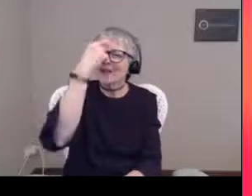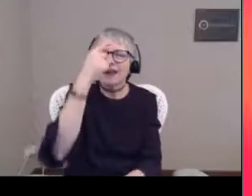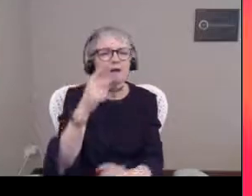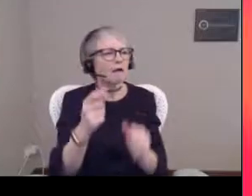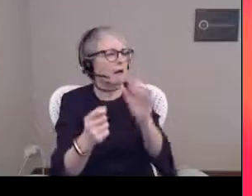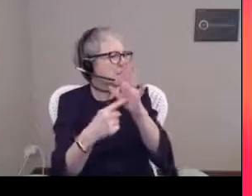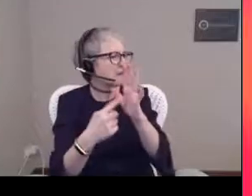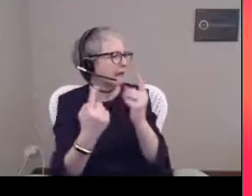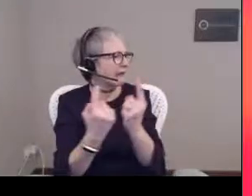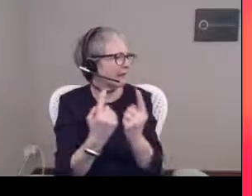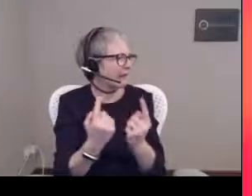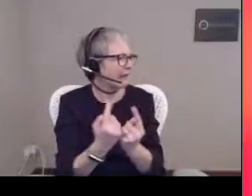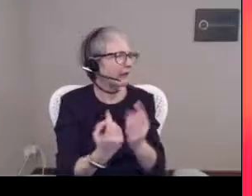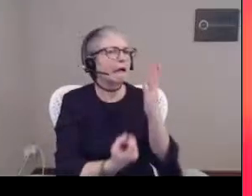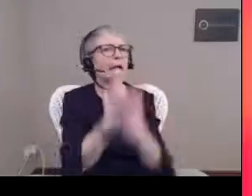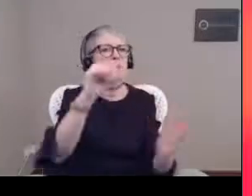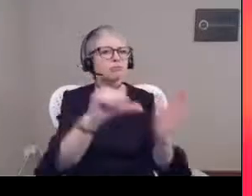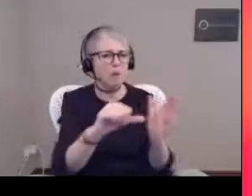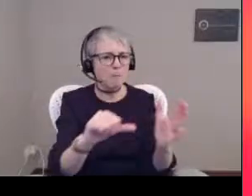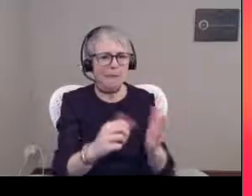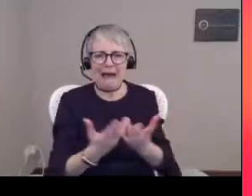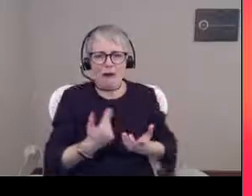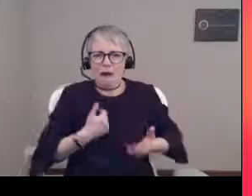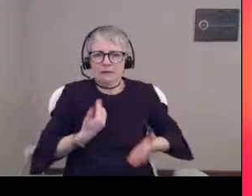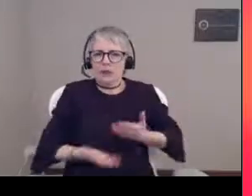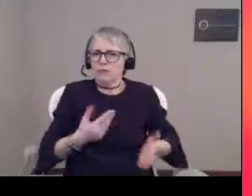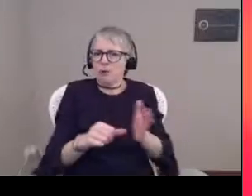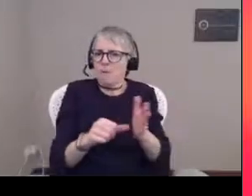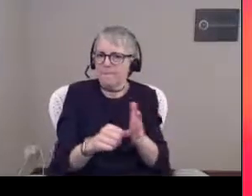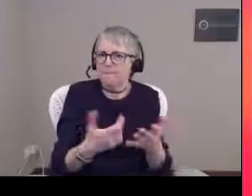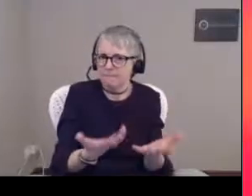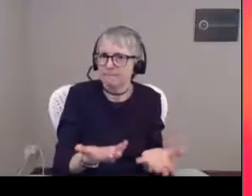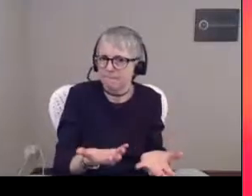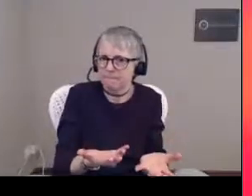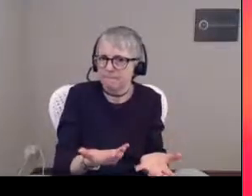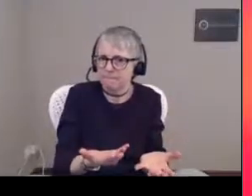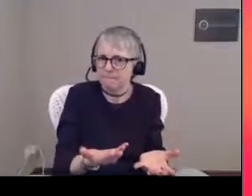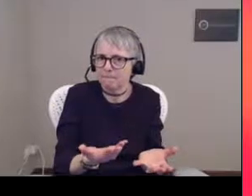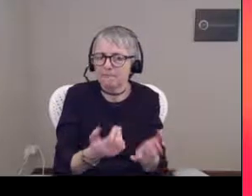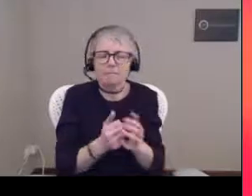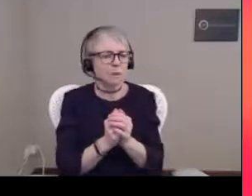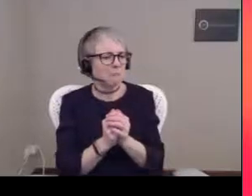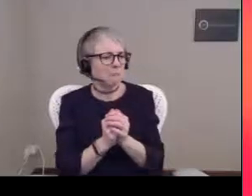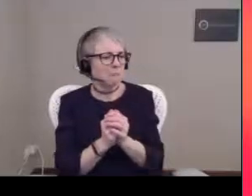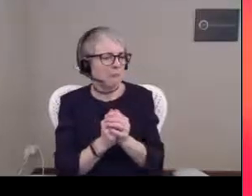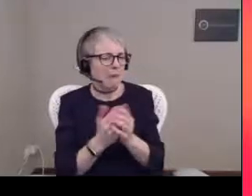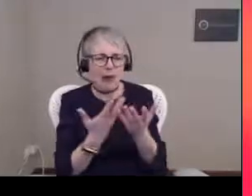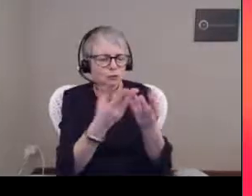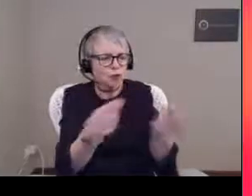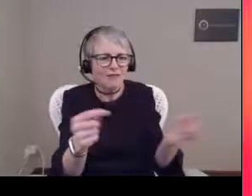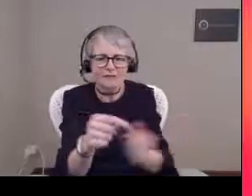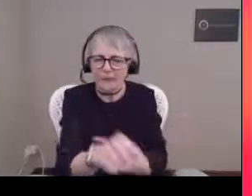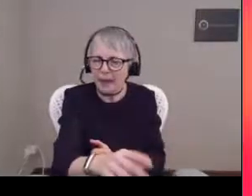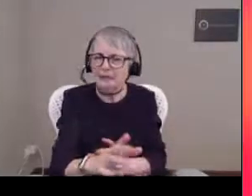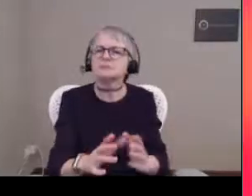when problems arise, how you would approach those, and to get a relevant issue resolution to that.